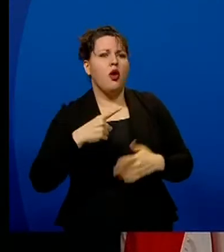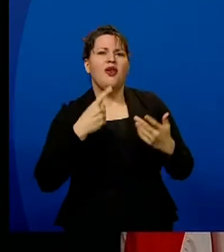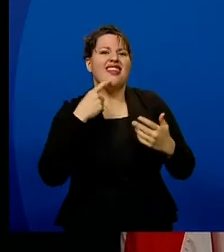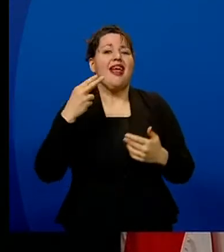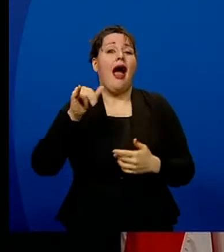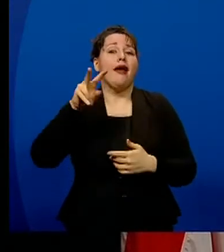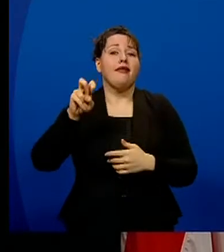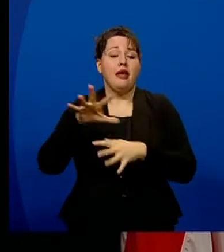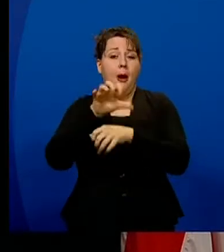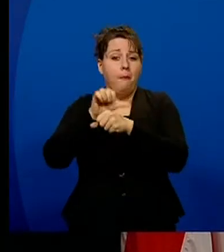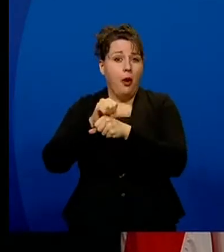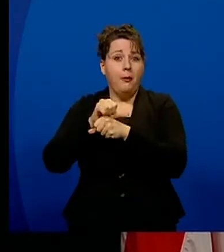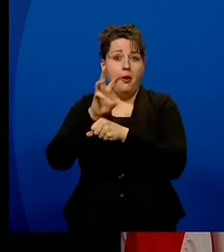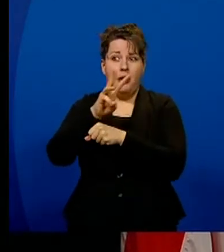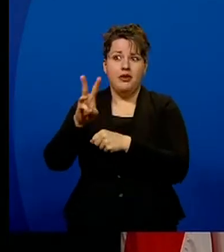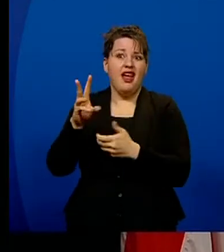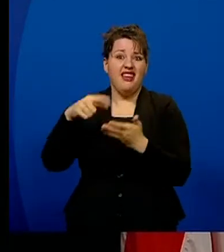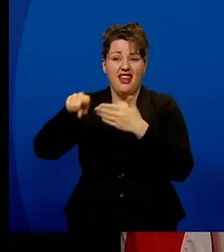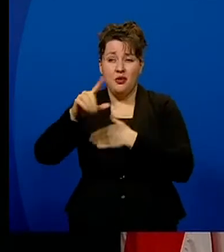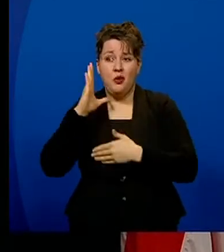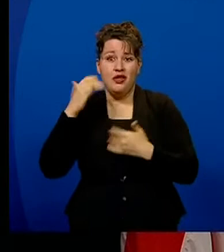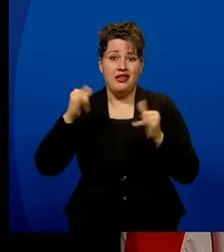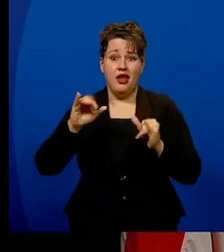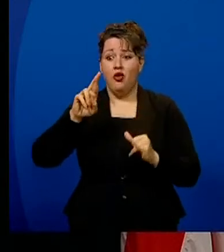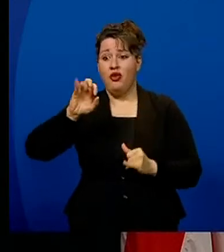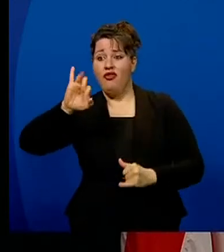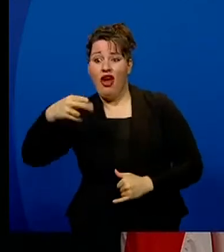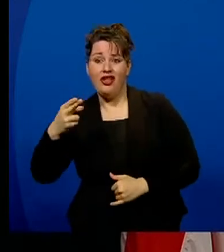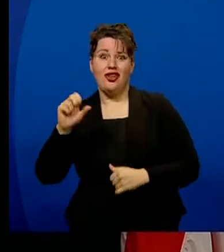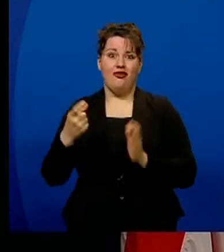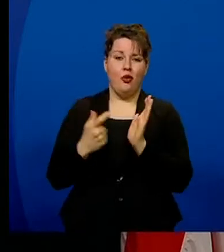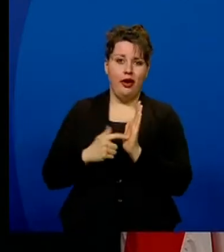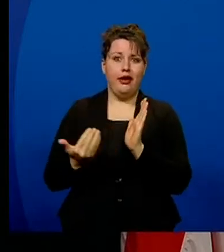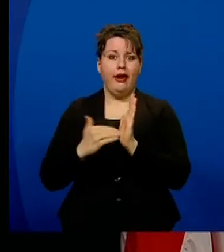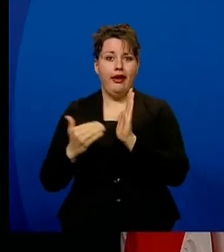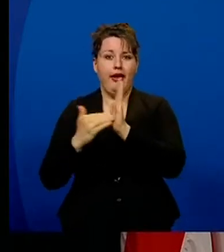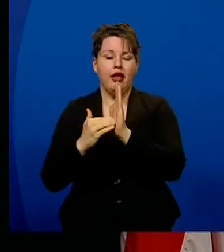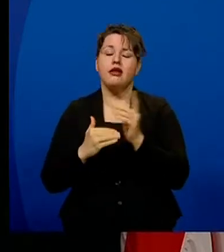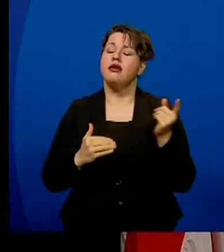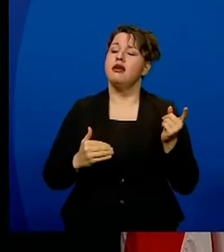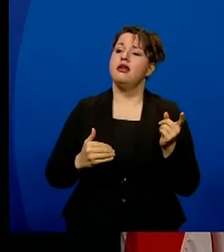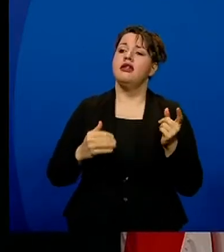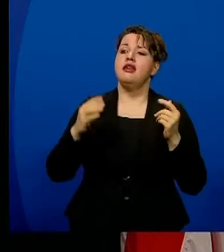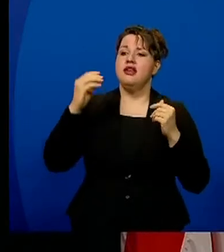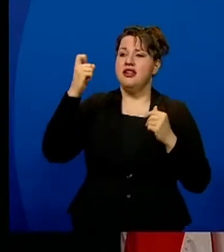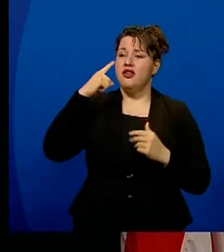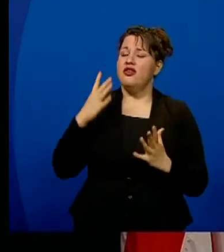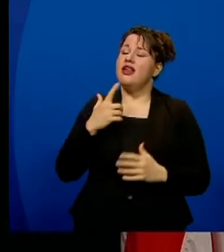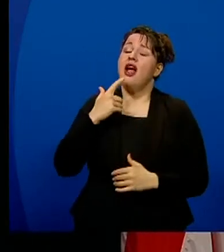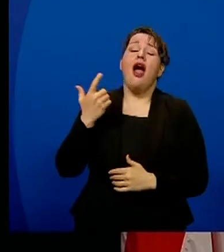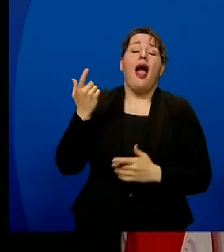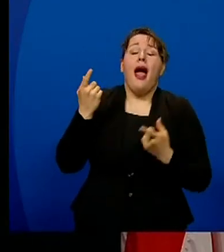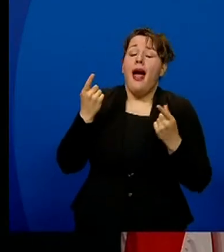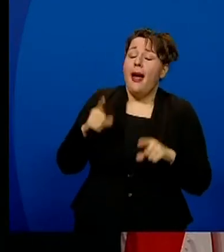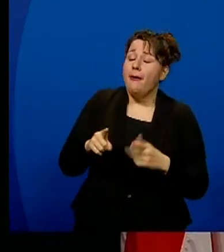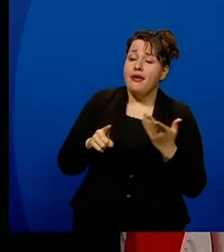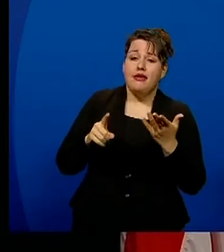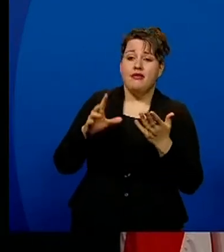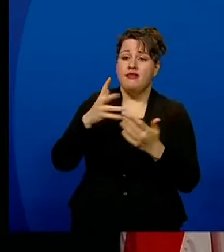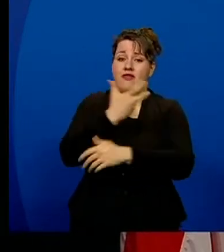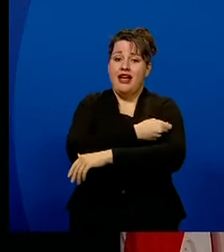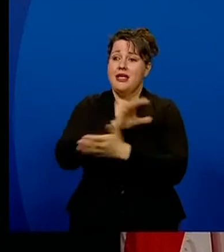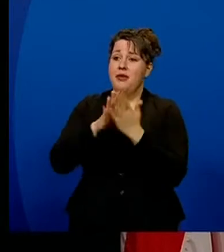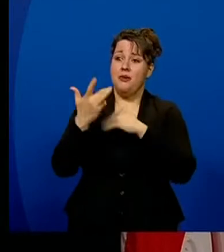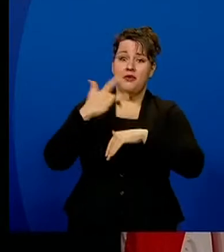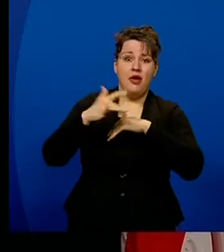website in a couple Well, of weeks? I mean, when they get the vaccine and when they have it available, then you can go on. 211